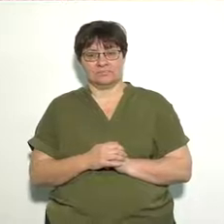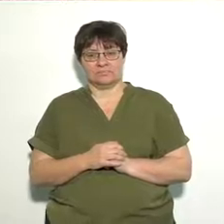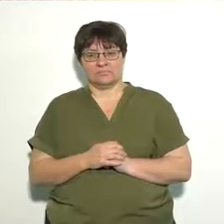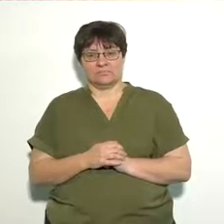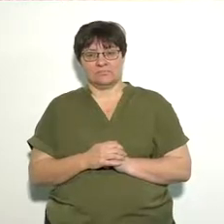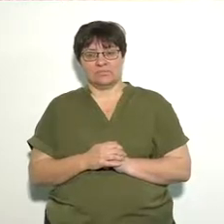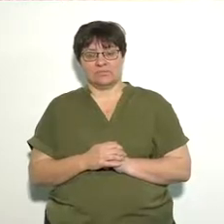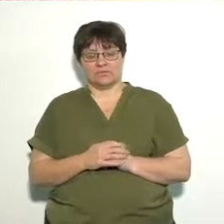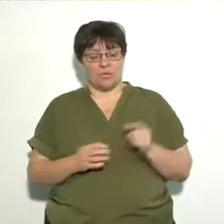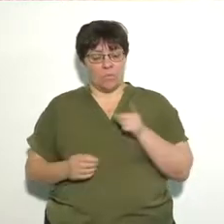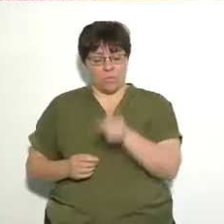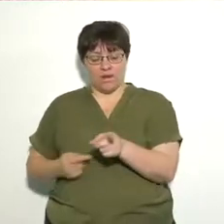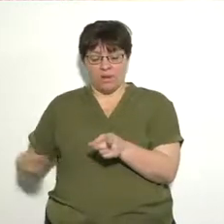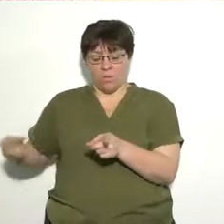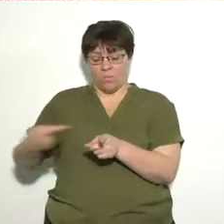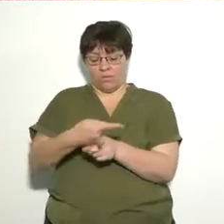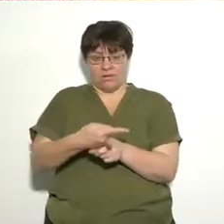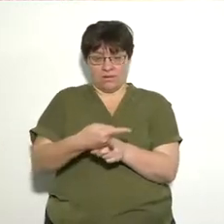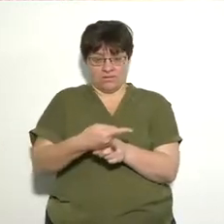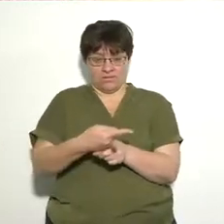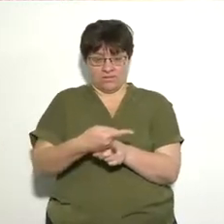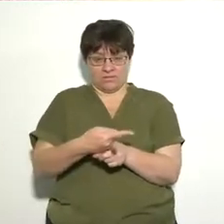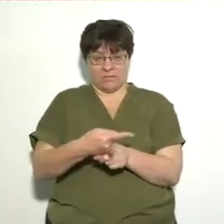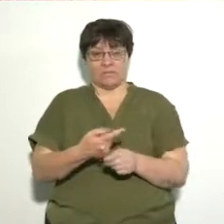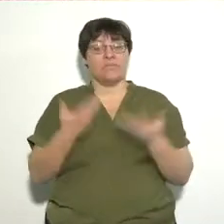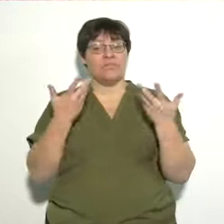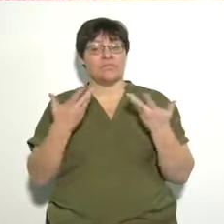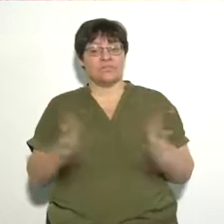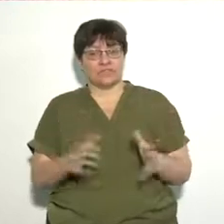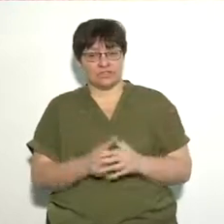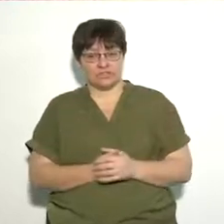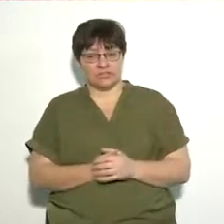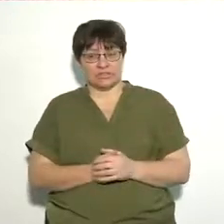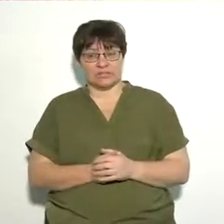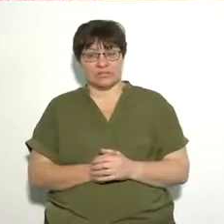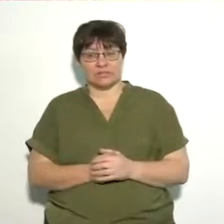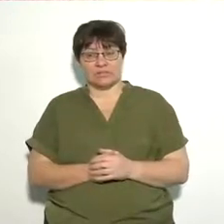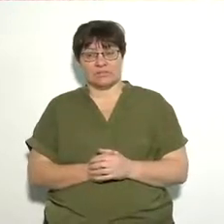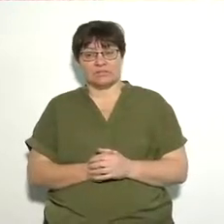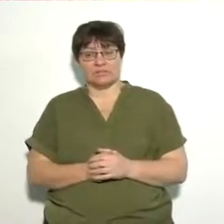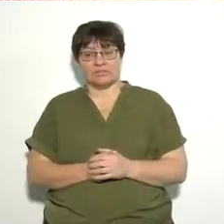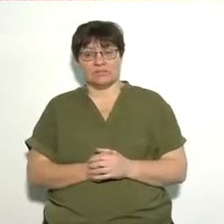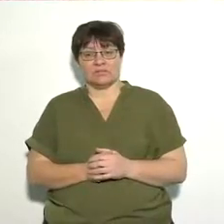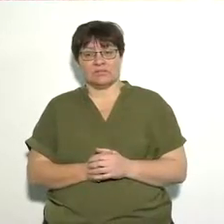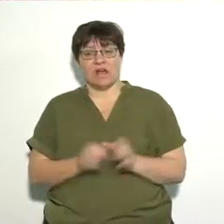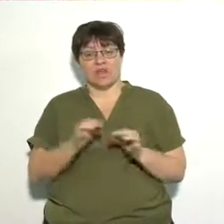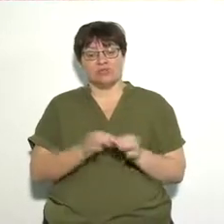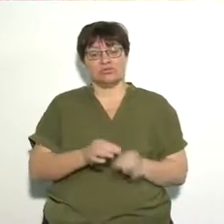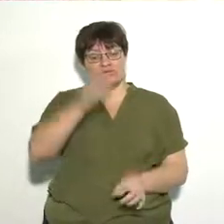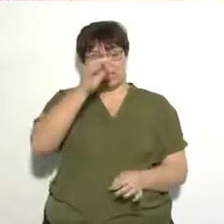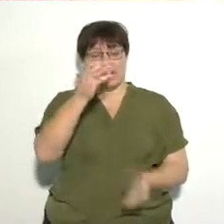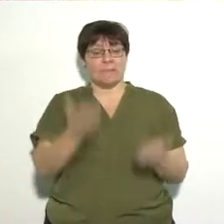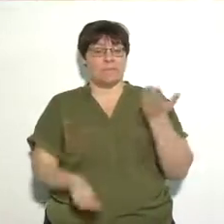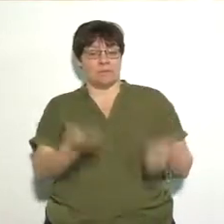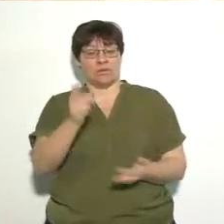the opposite direction, like that. Once you are done, you then need to measure your